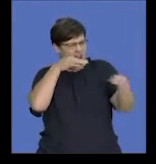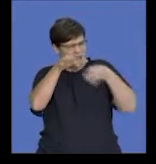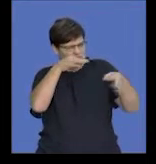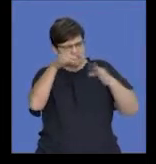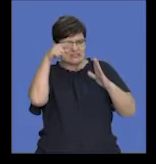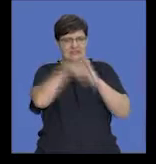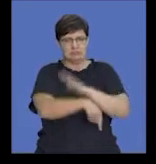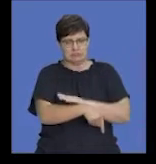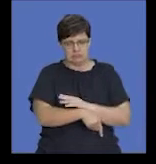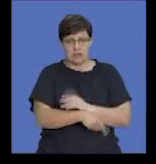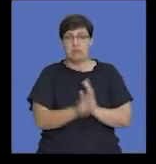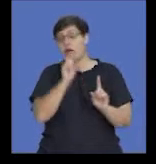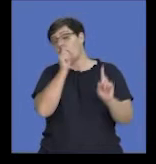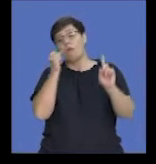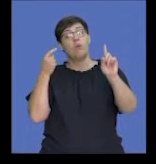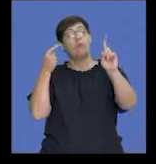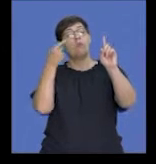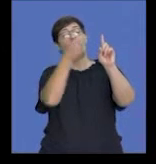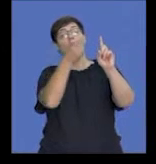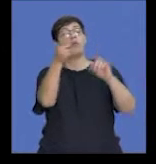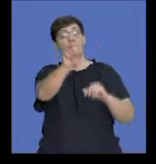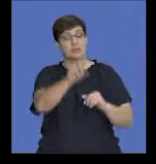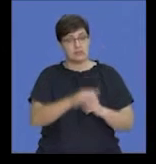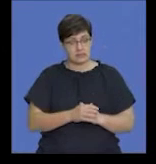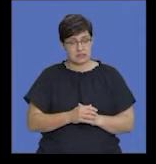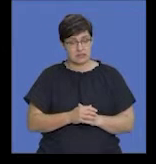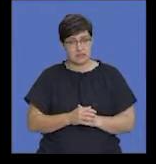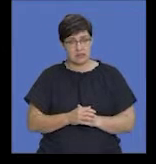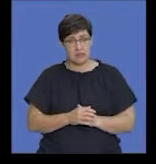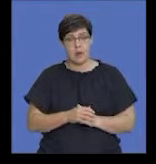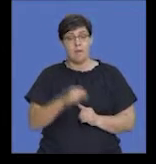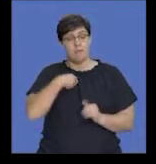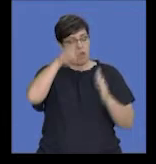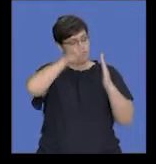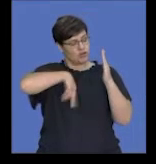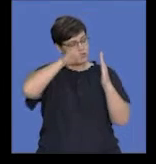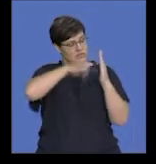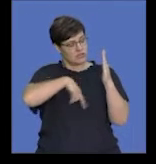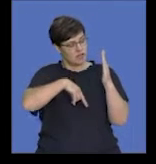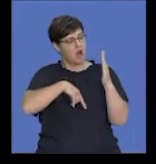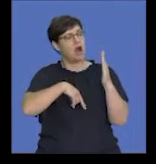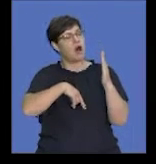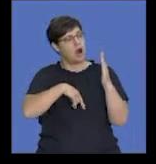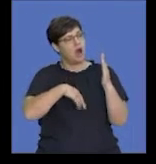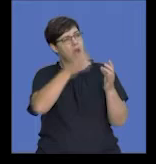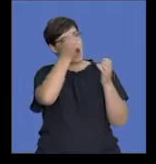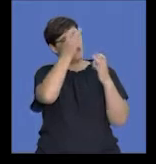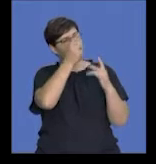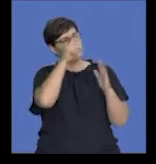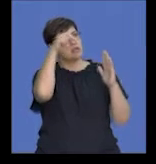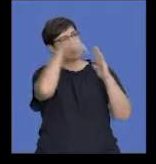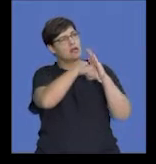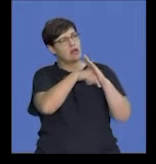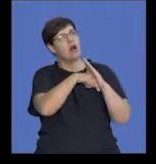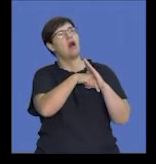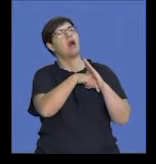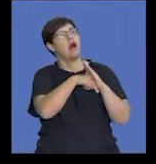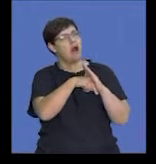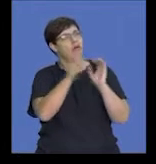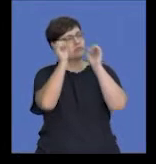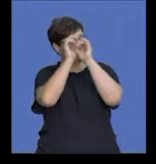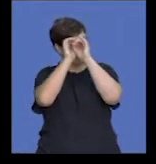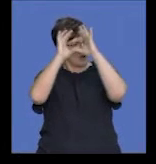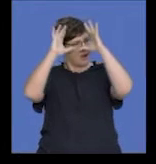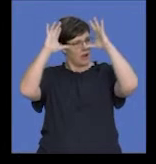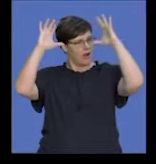get. The goal of this essay is to provide readers with enough detailed descriptions